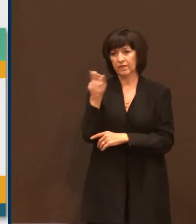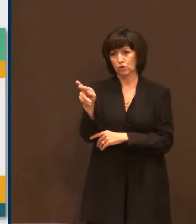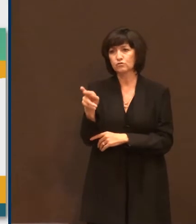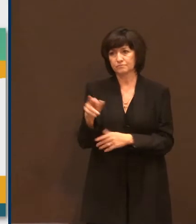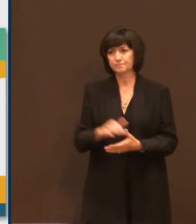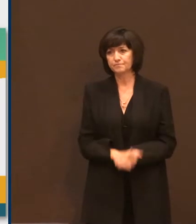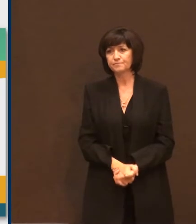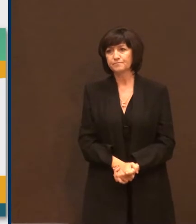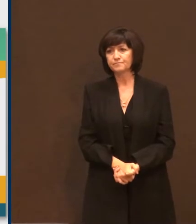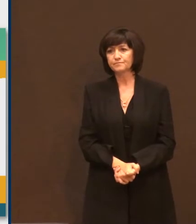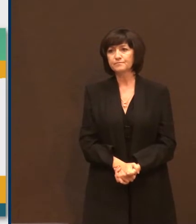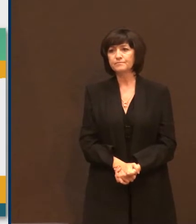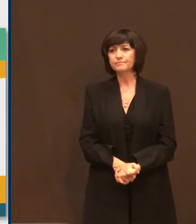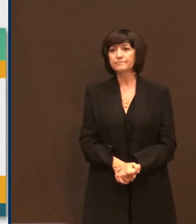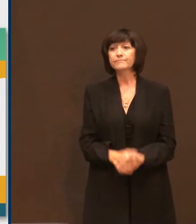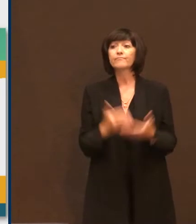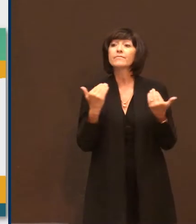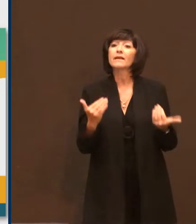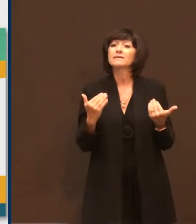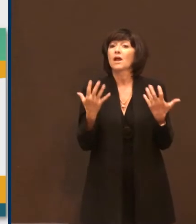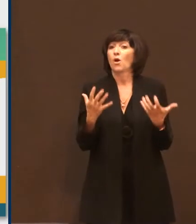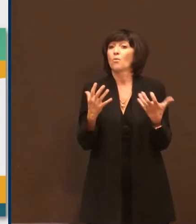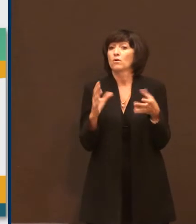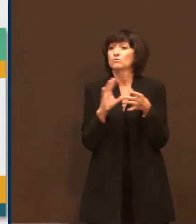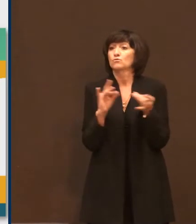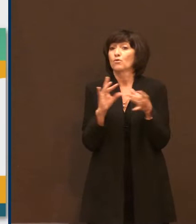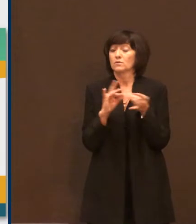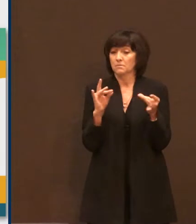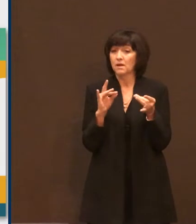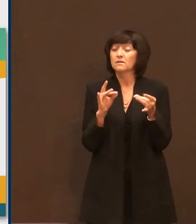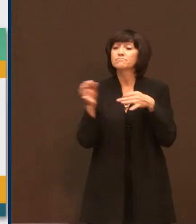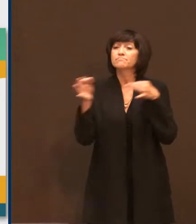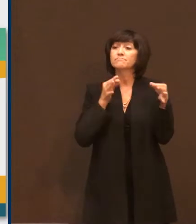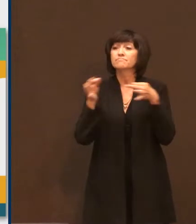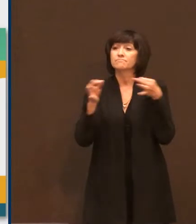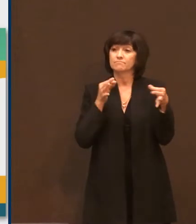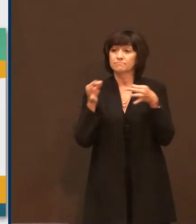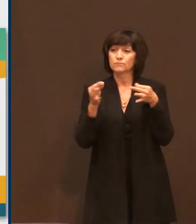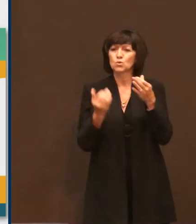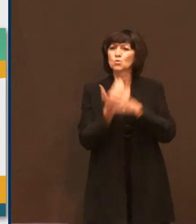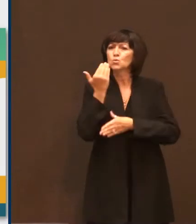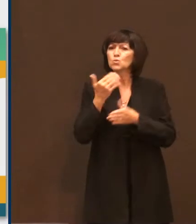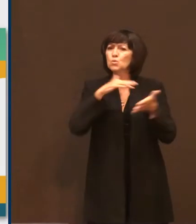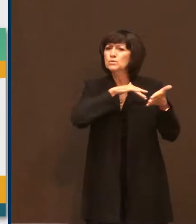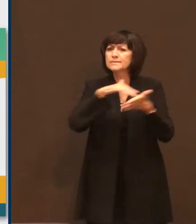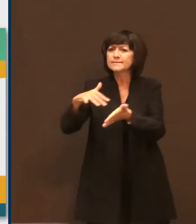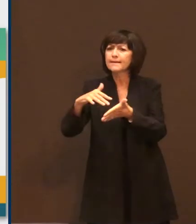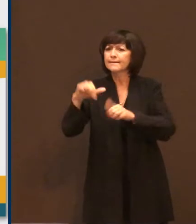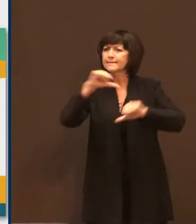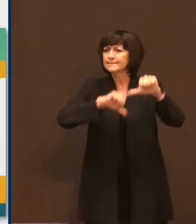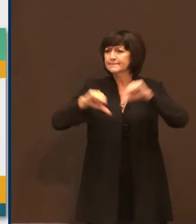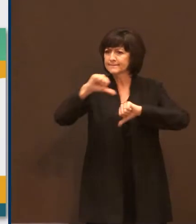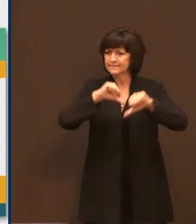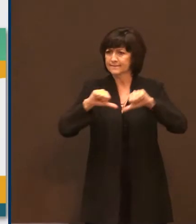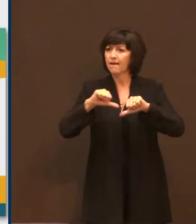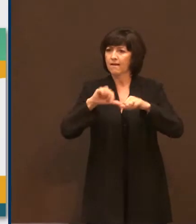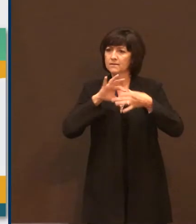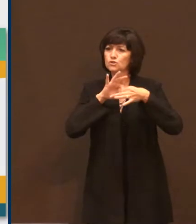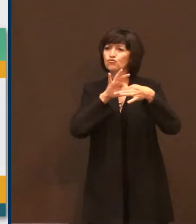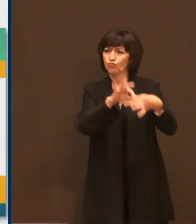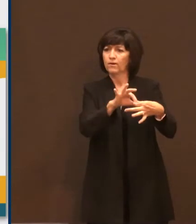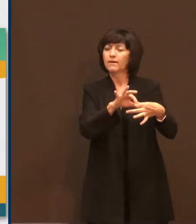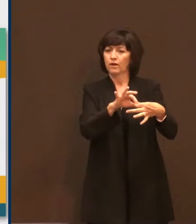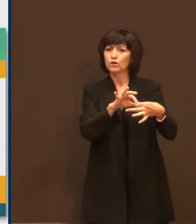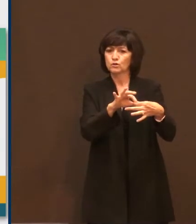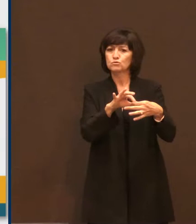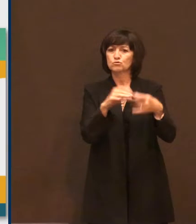So let's talk about some new science around face coverings, which is really quite impressive. You